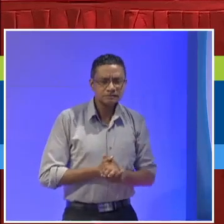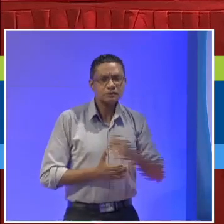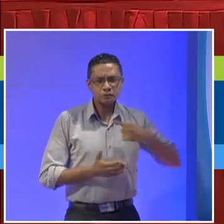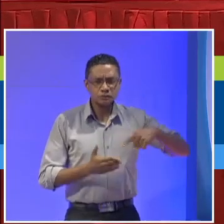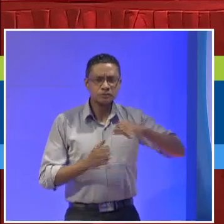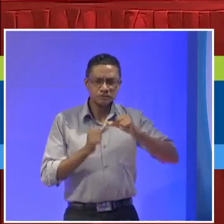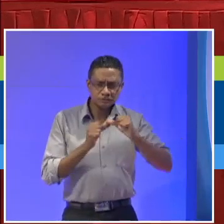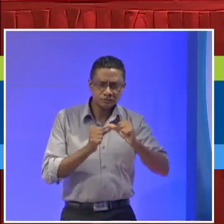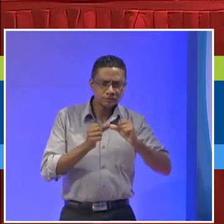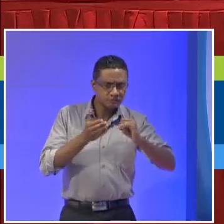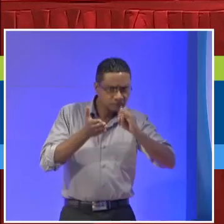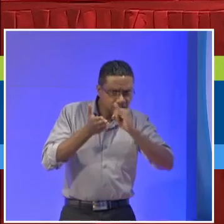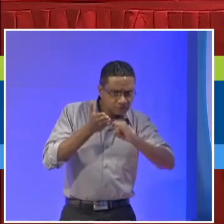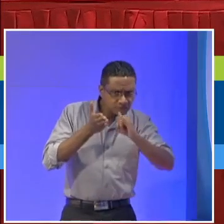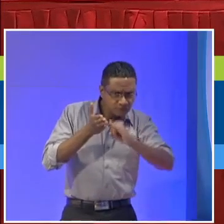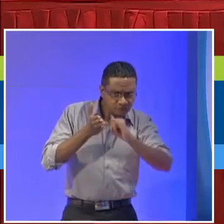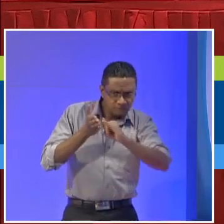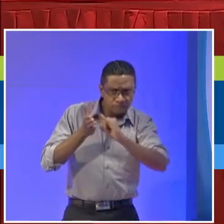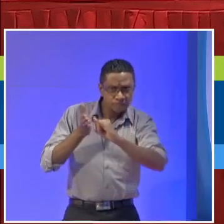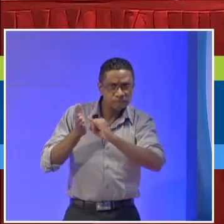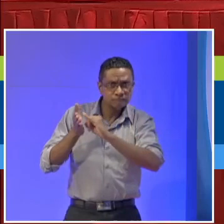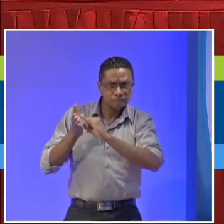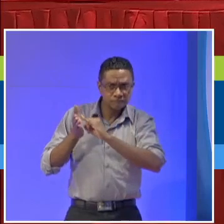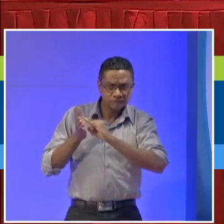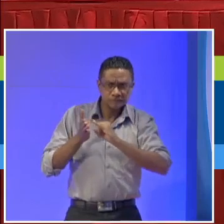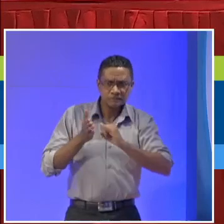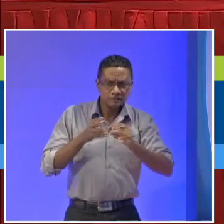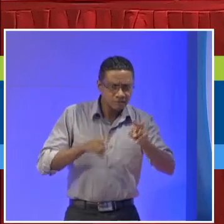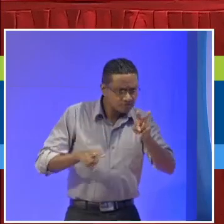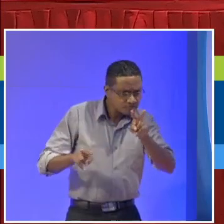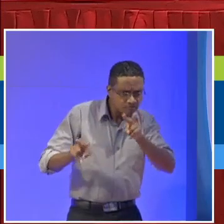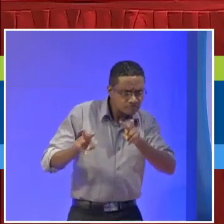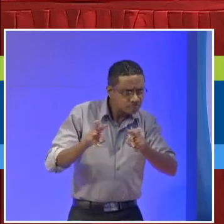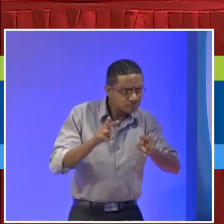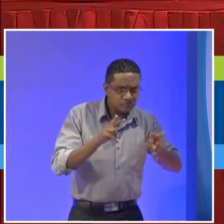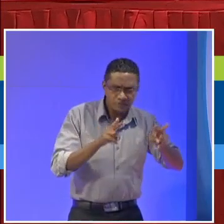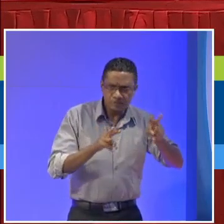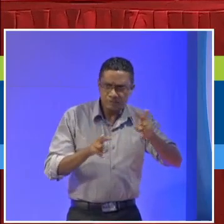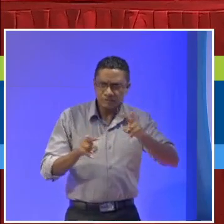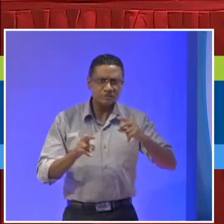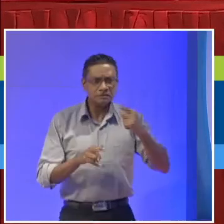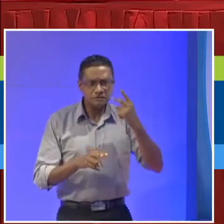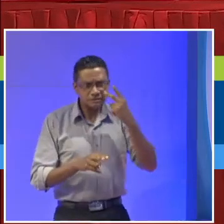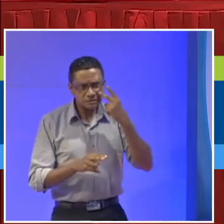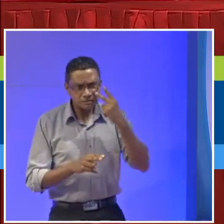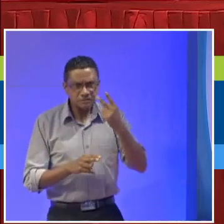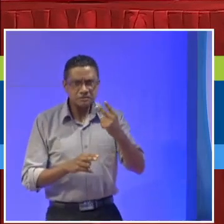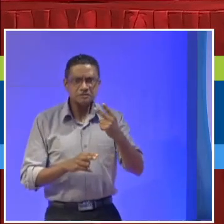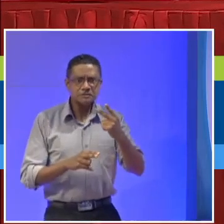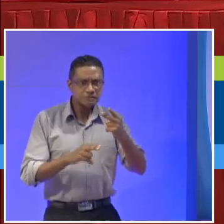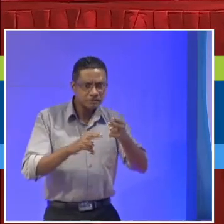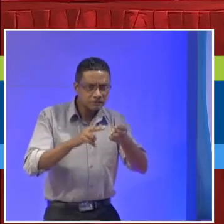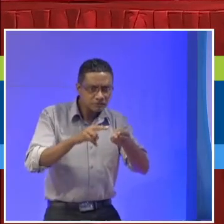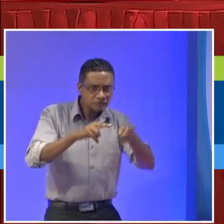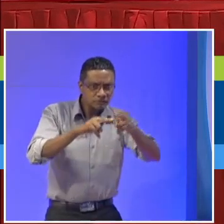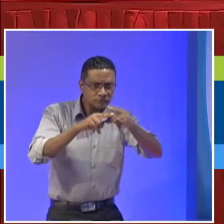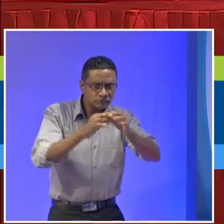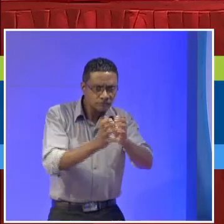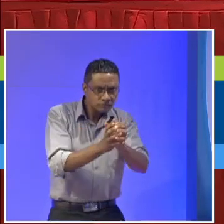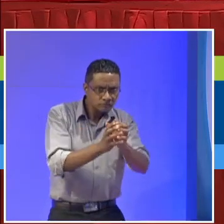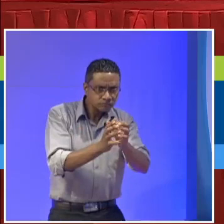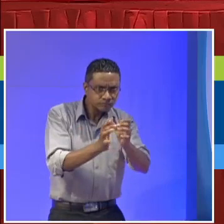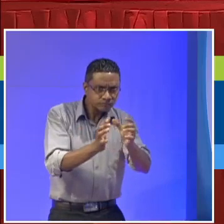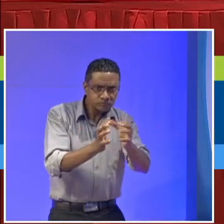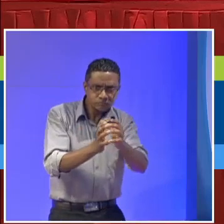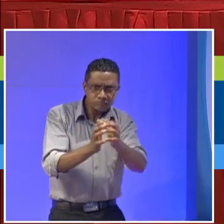investigations and the observation of what's going on in the population, we are seeing where there are increasing proportions of these cases that